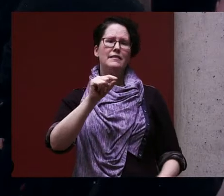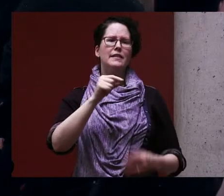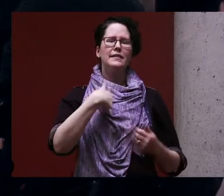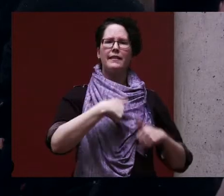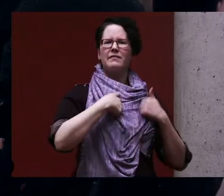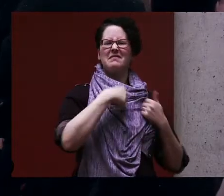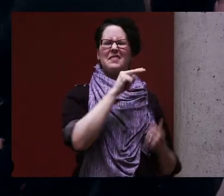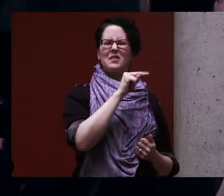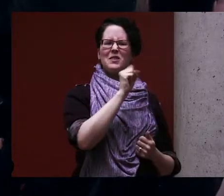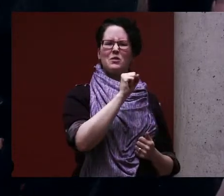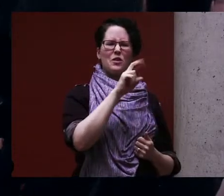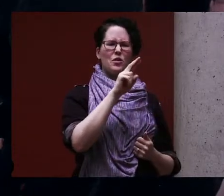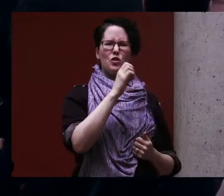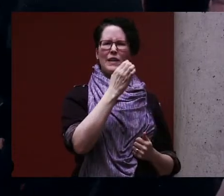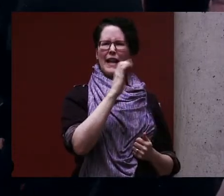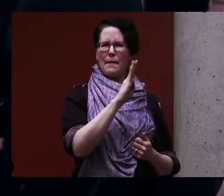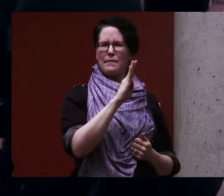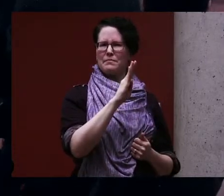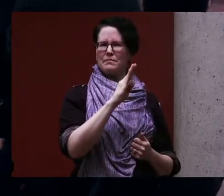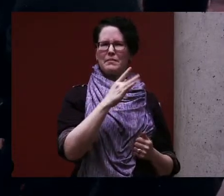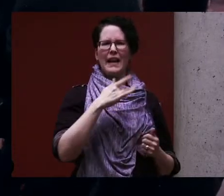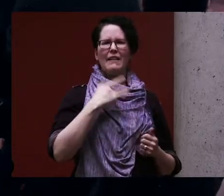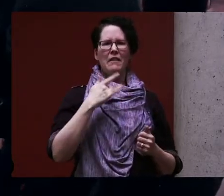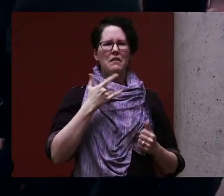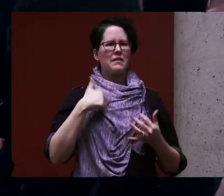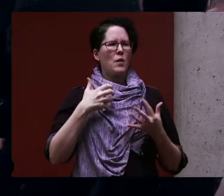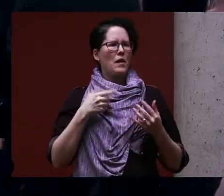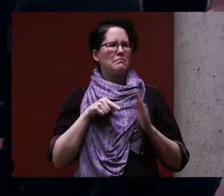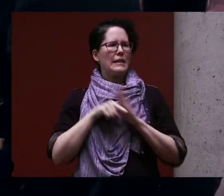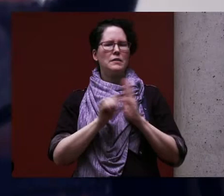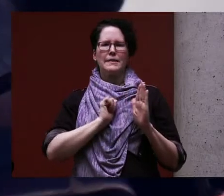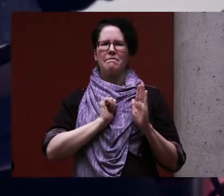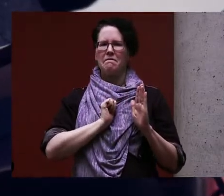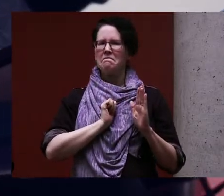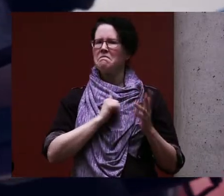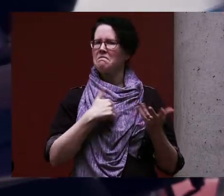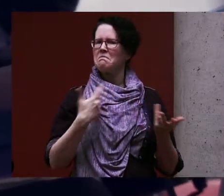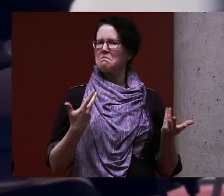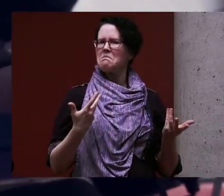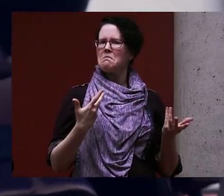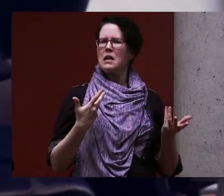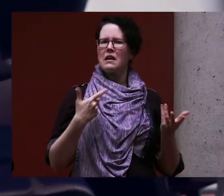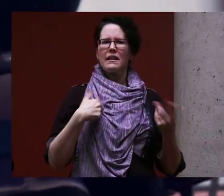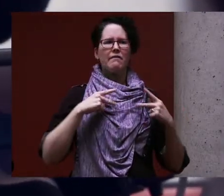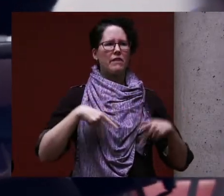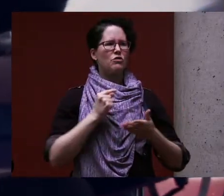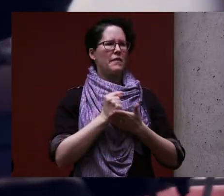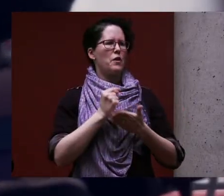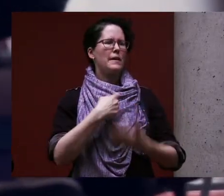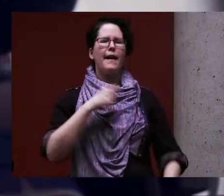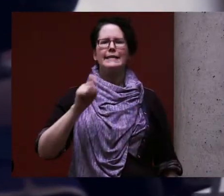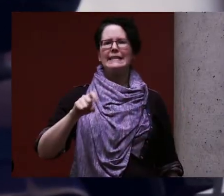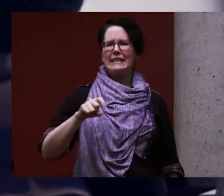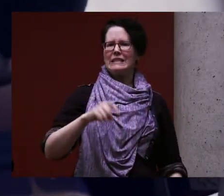rehab. I was suicidal and needed a lot of physical therapy because I